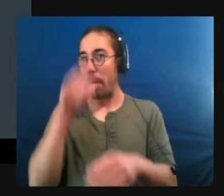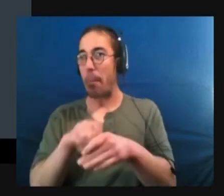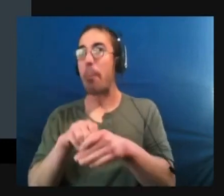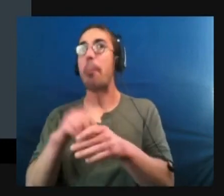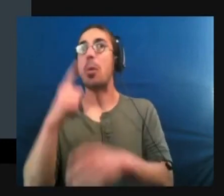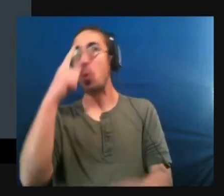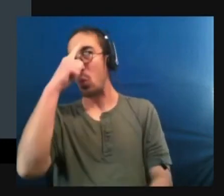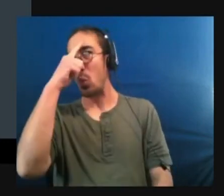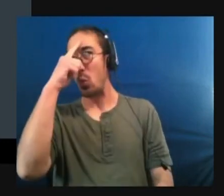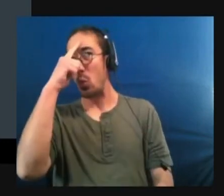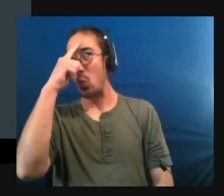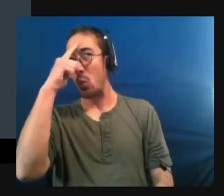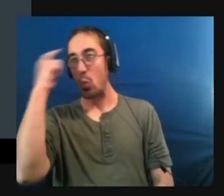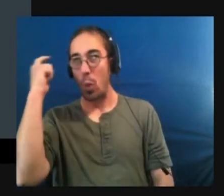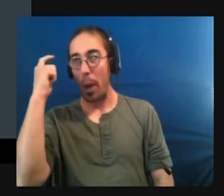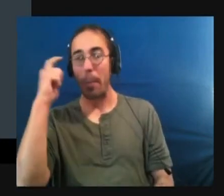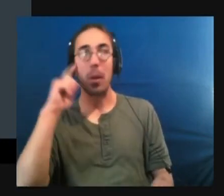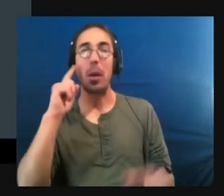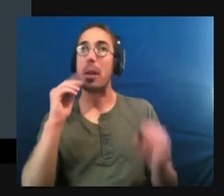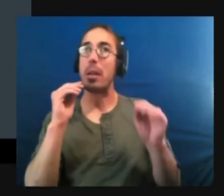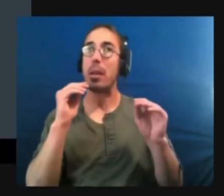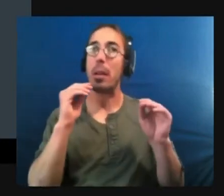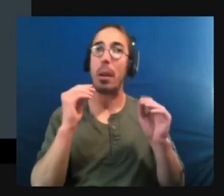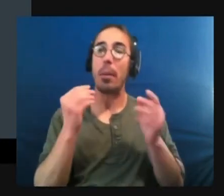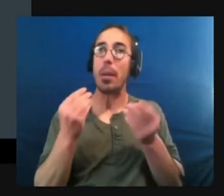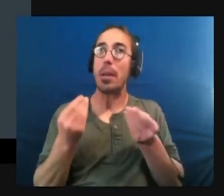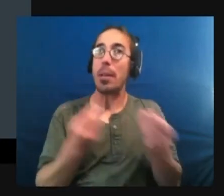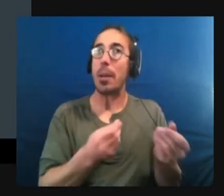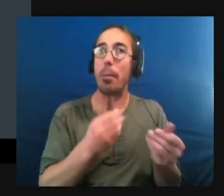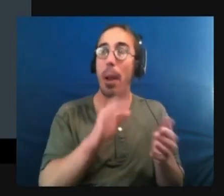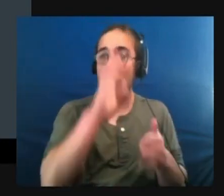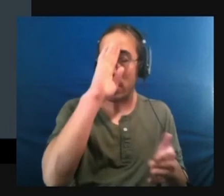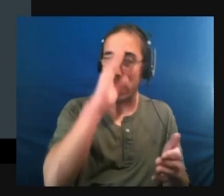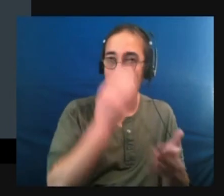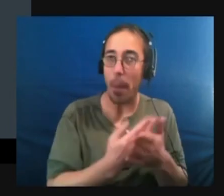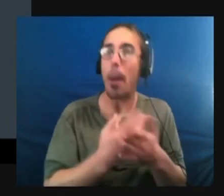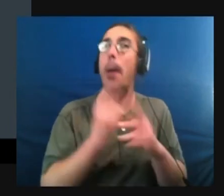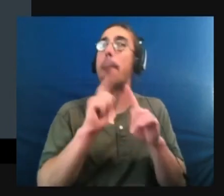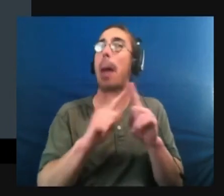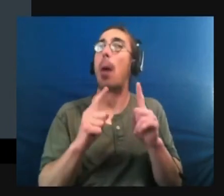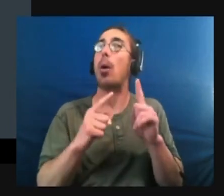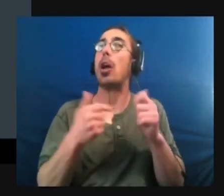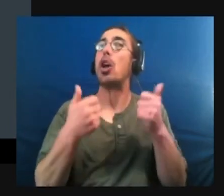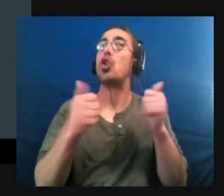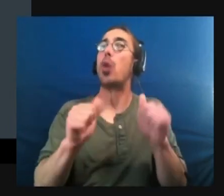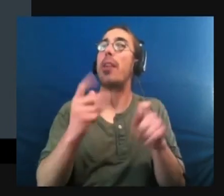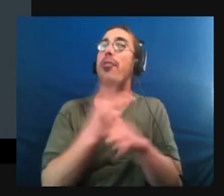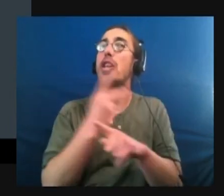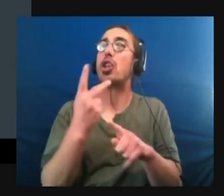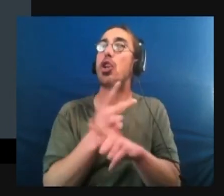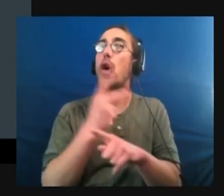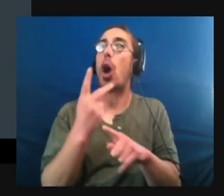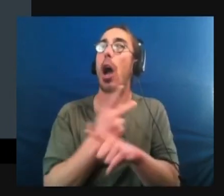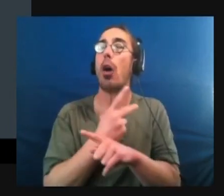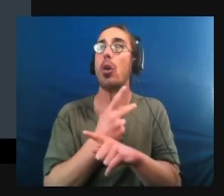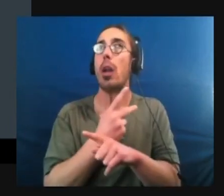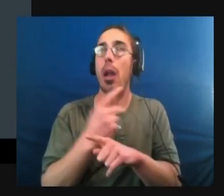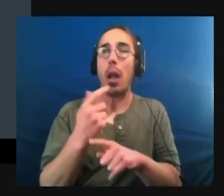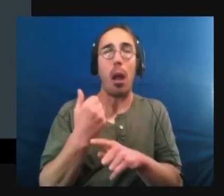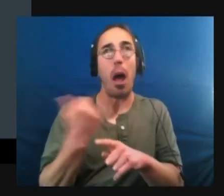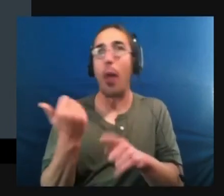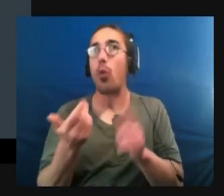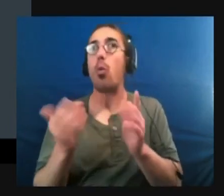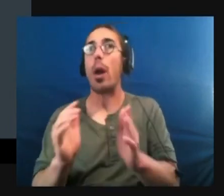to being an autistic parent, and I want to explore the alternatives to that and look into my environment and see what I can